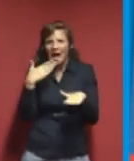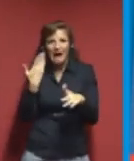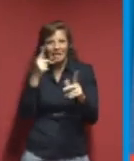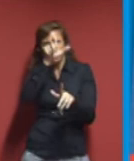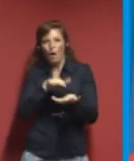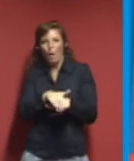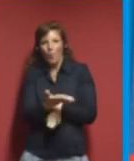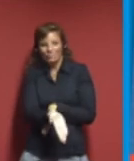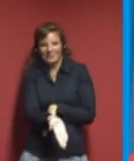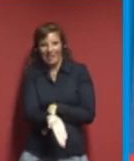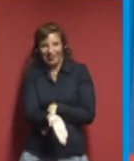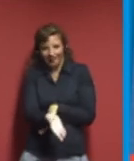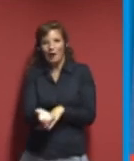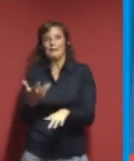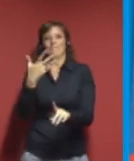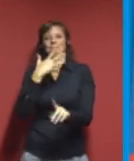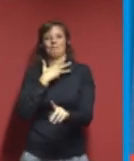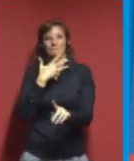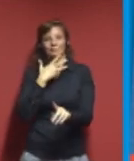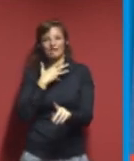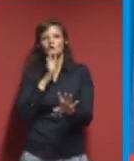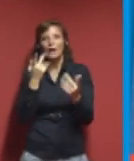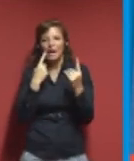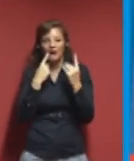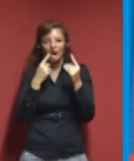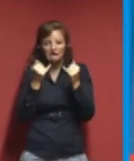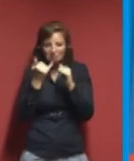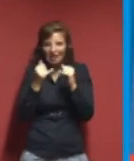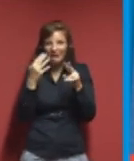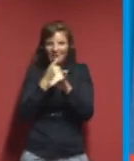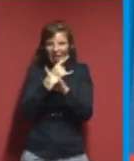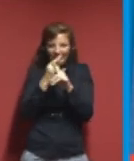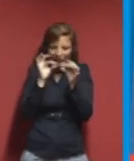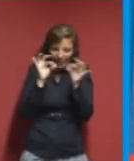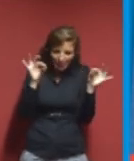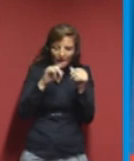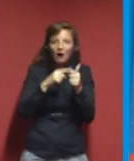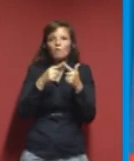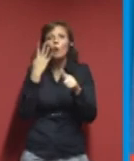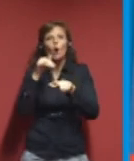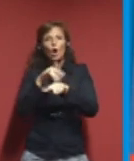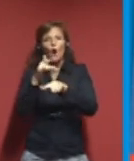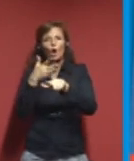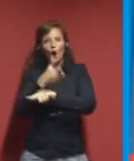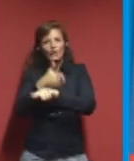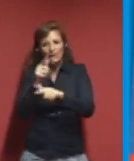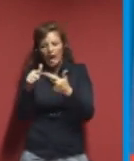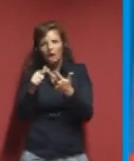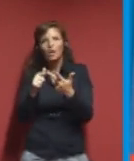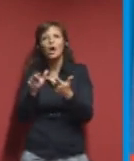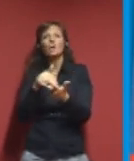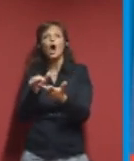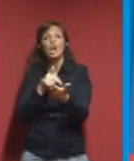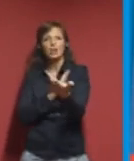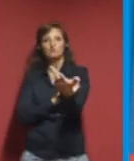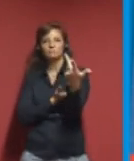What you see there, that's it. And here's what he makes with these three things. This is a three-dimensional model